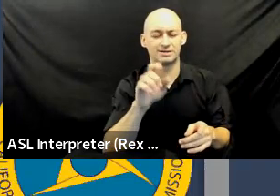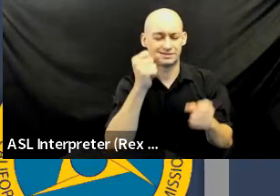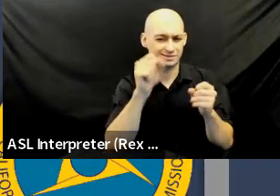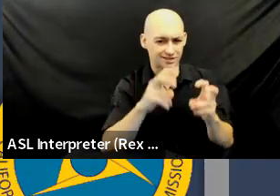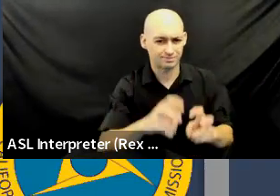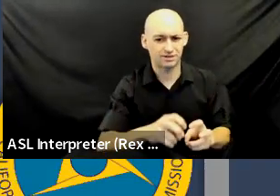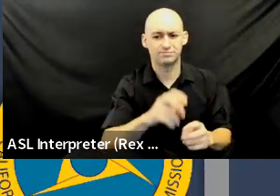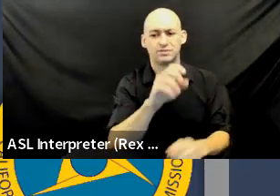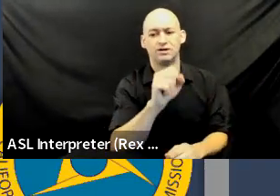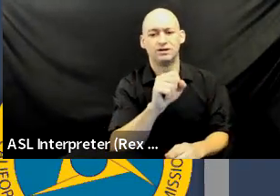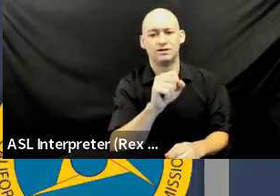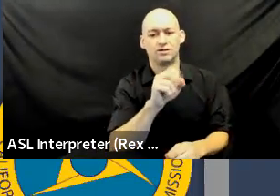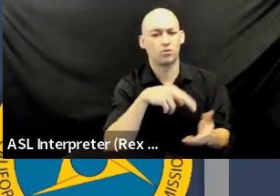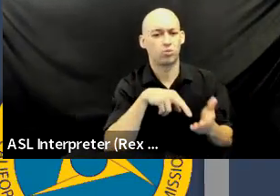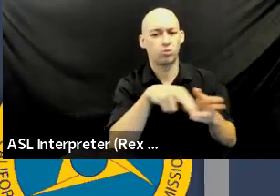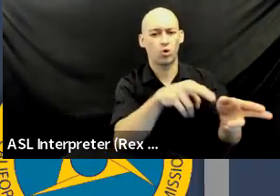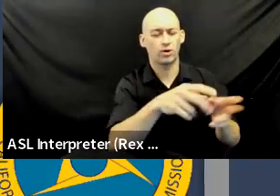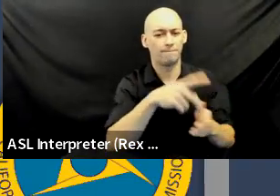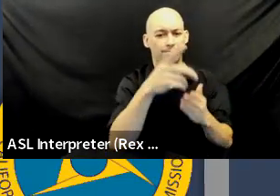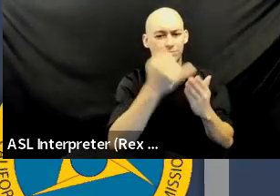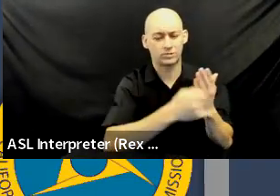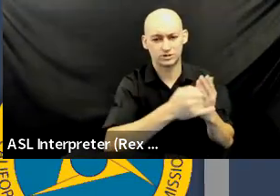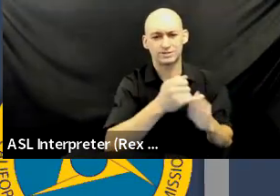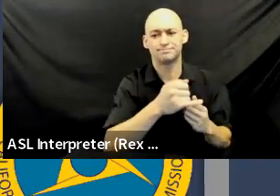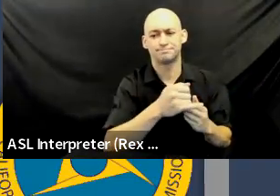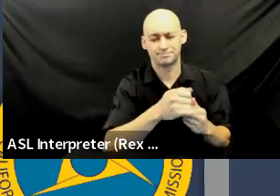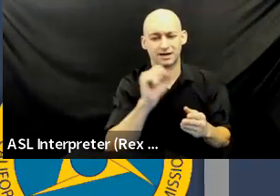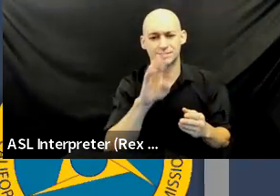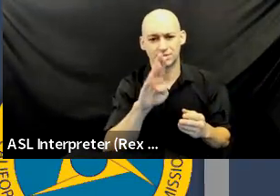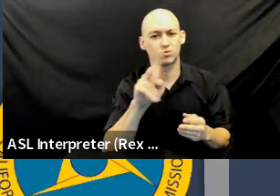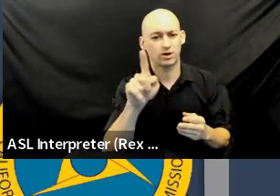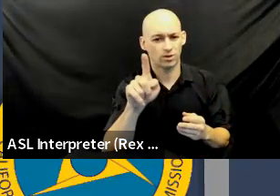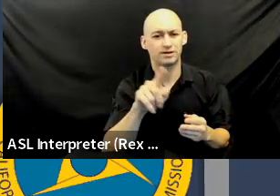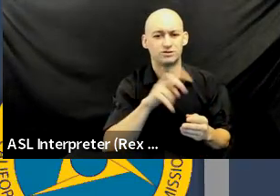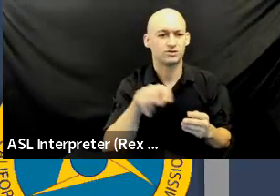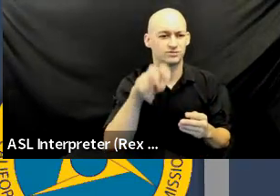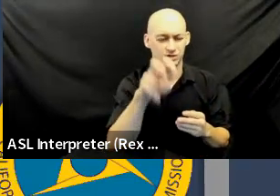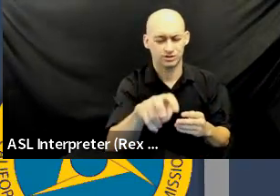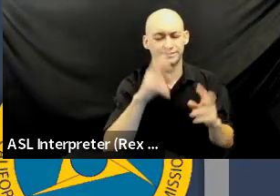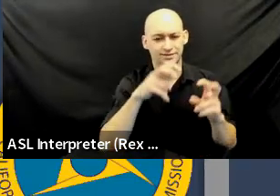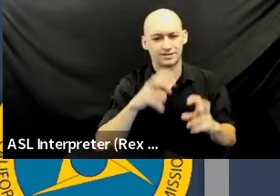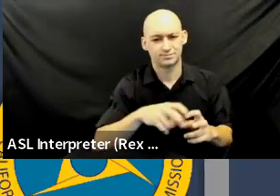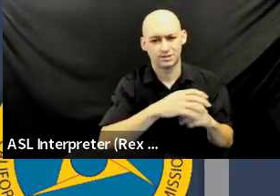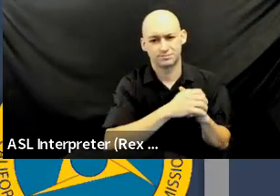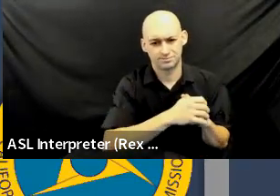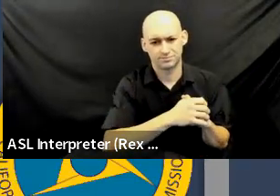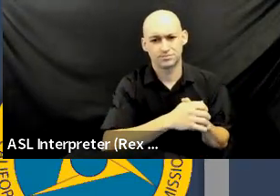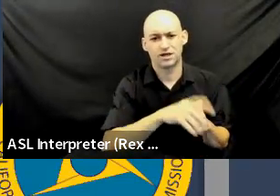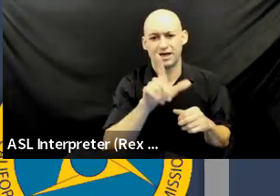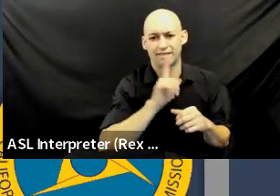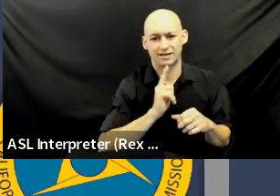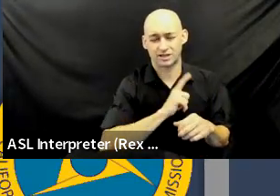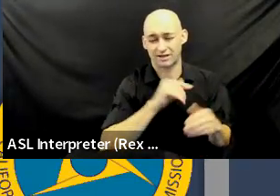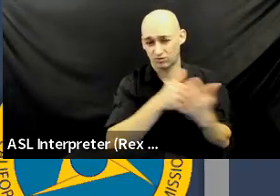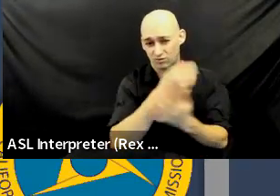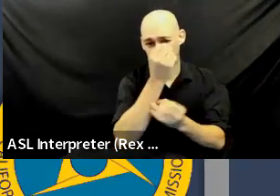road charge pilot design recommendations, and the SB 1121 interim transportation system needs assessment. As a legislative update,